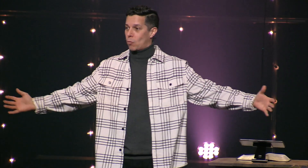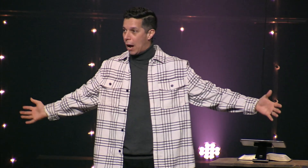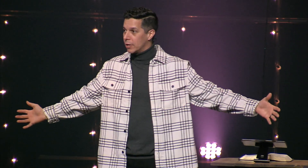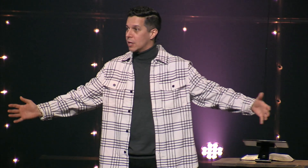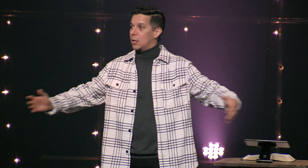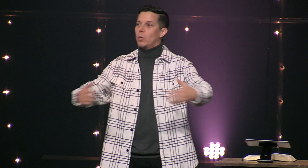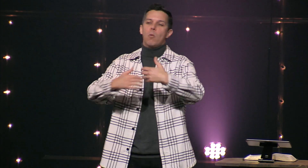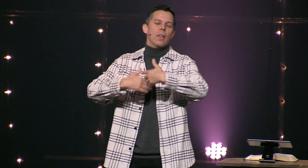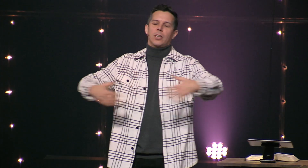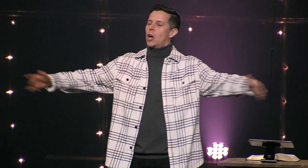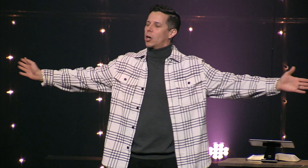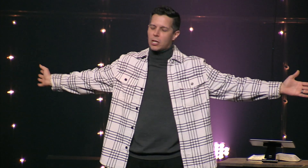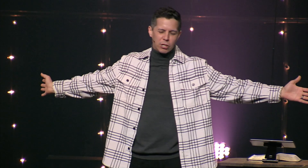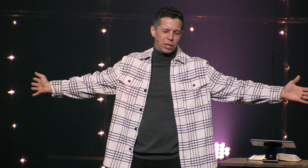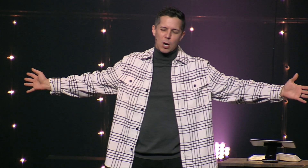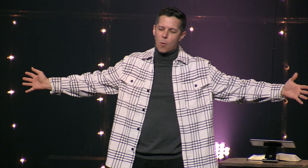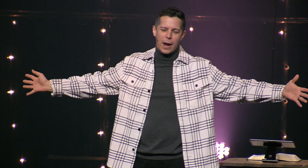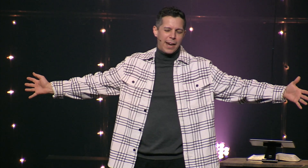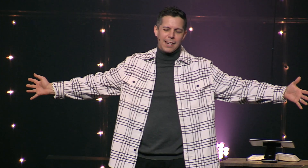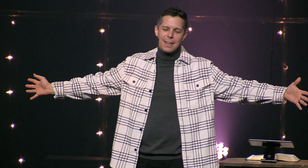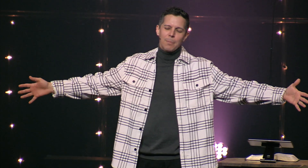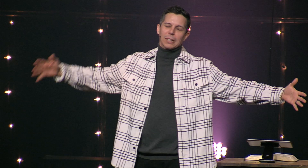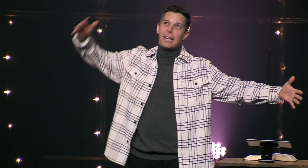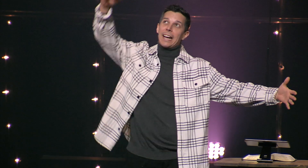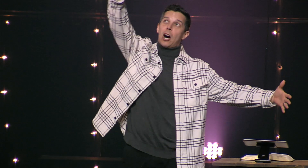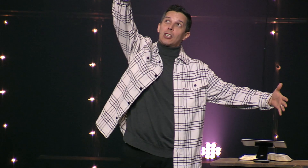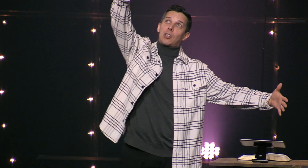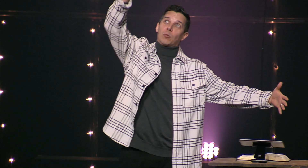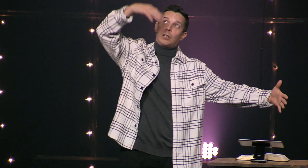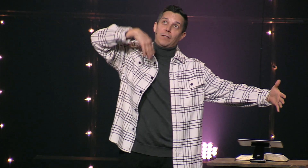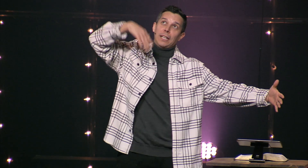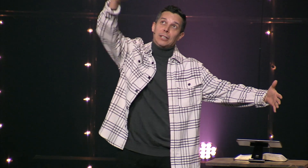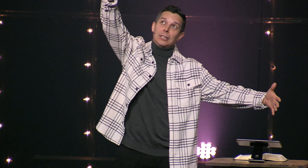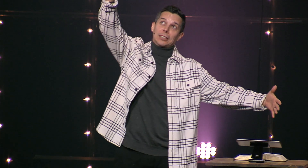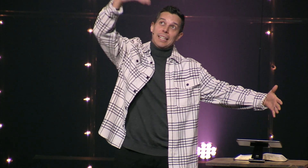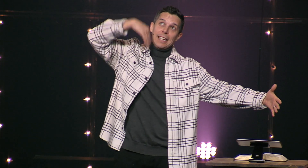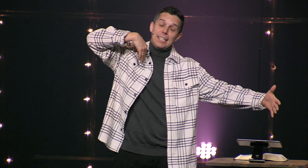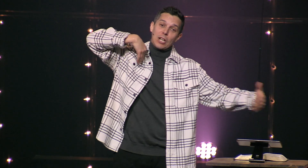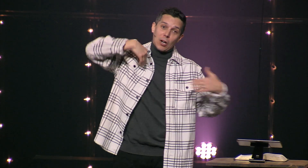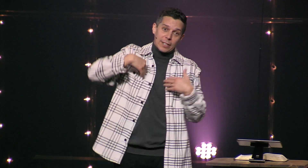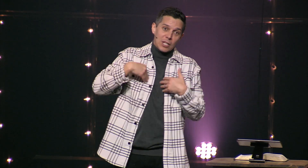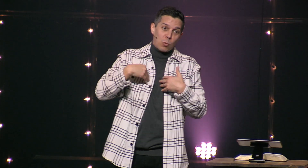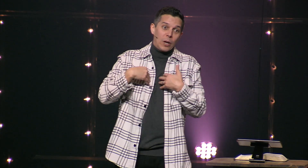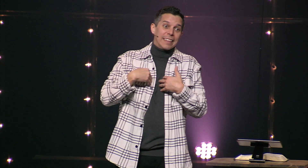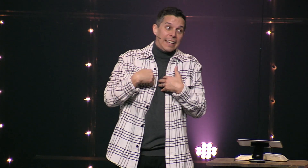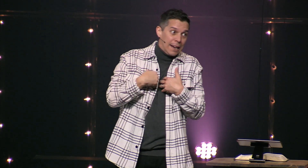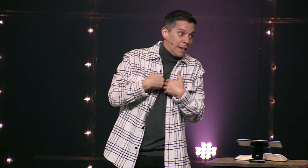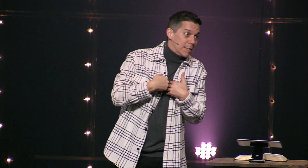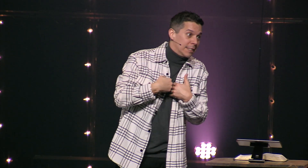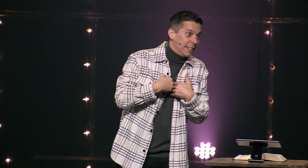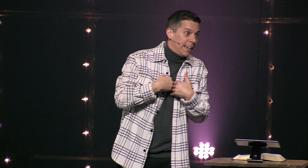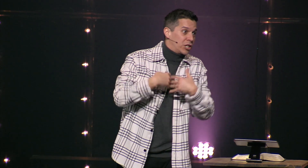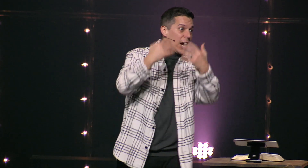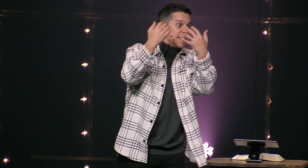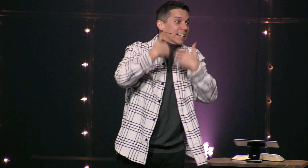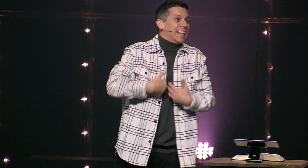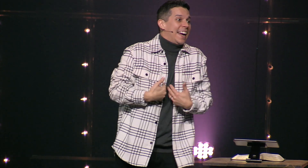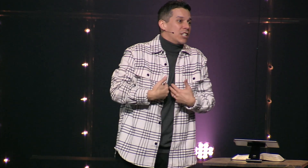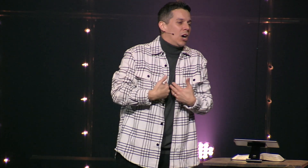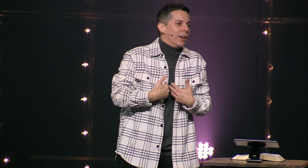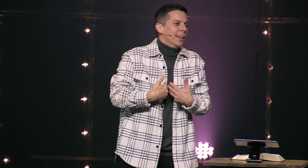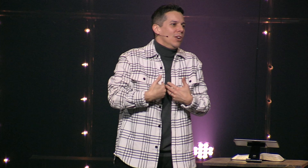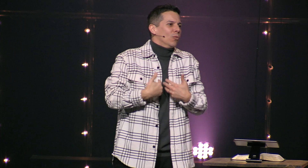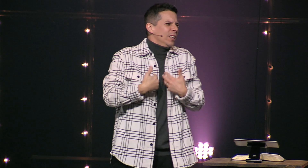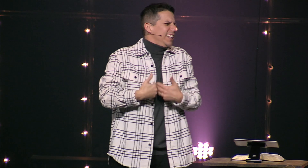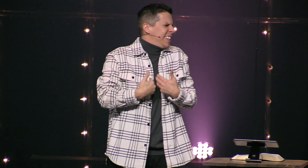darkness around us, and we want the darkness to go away, but light also reveals the darkness within us. It shines a